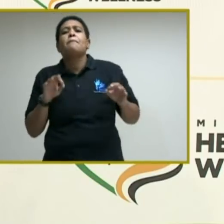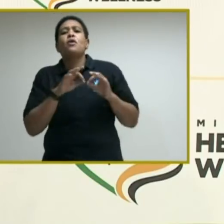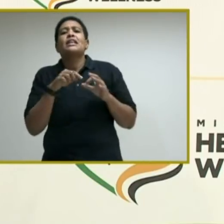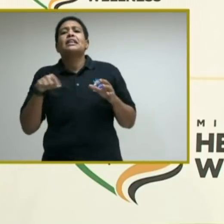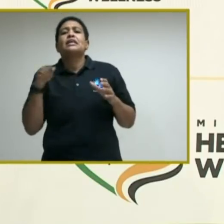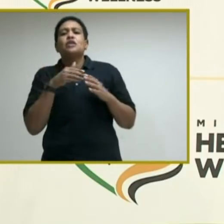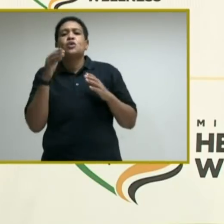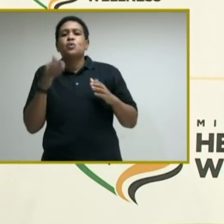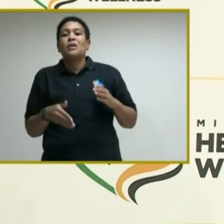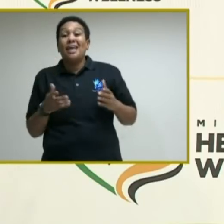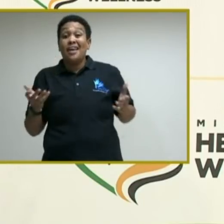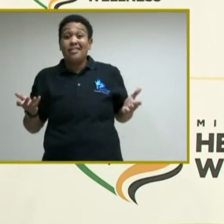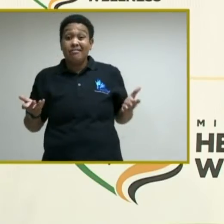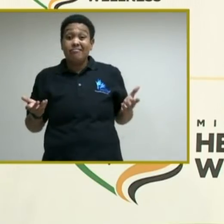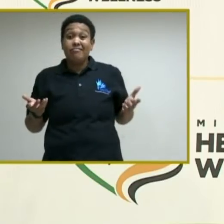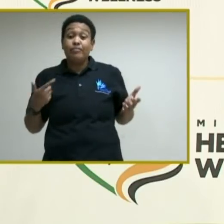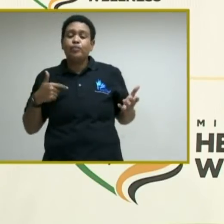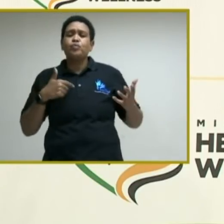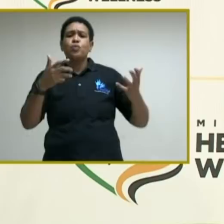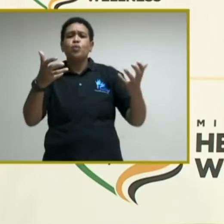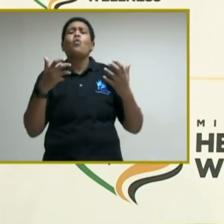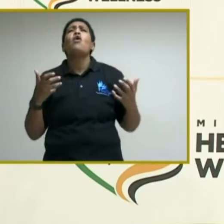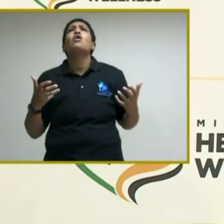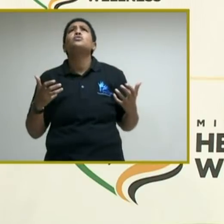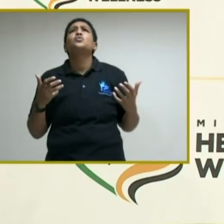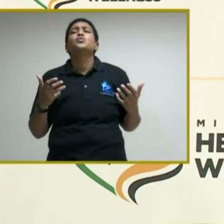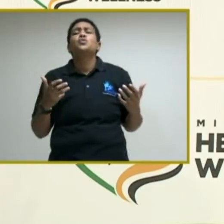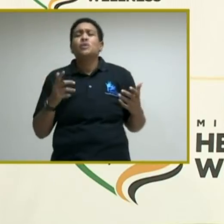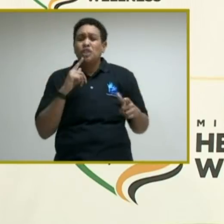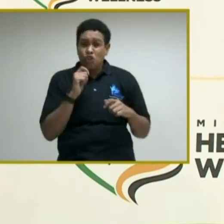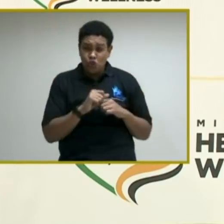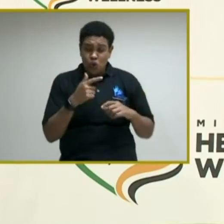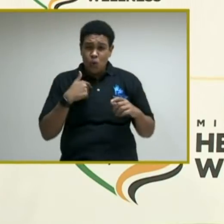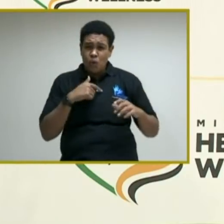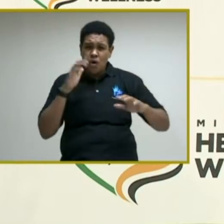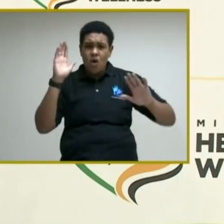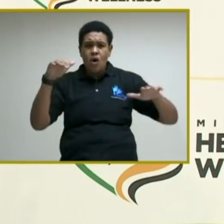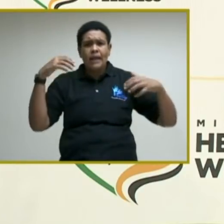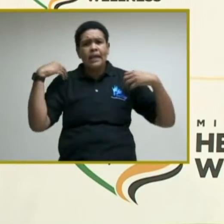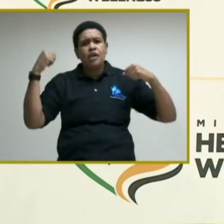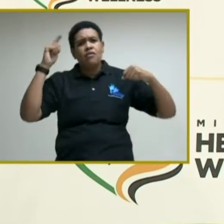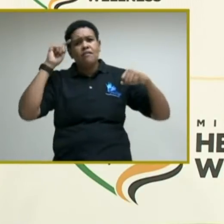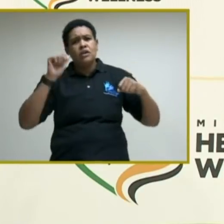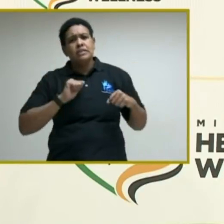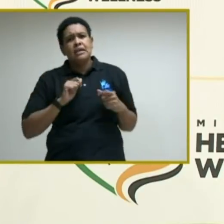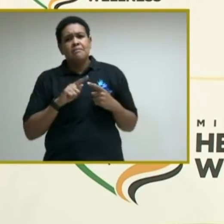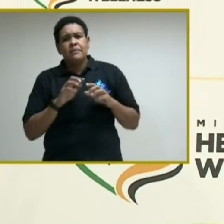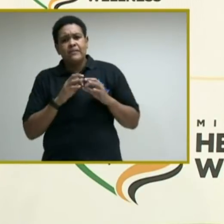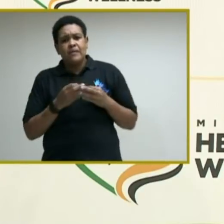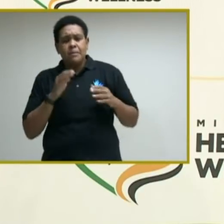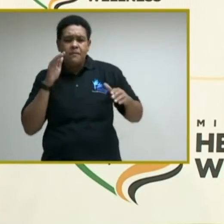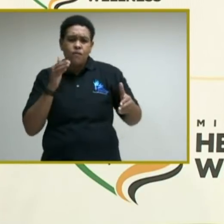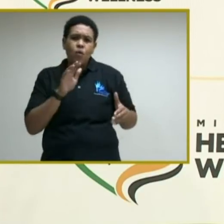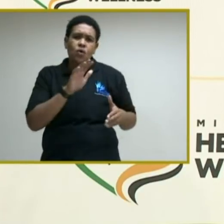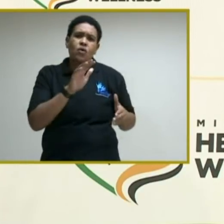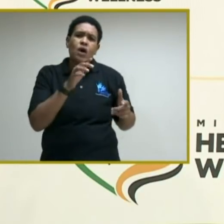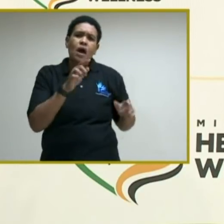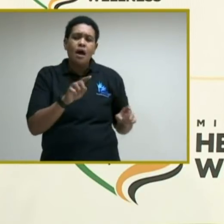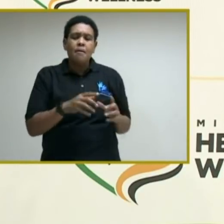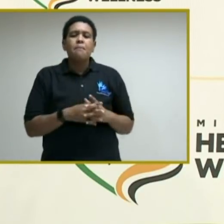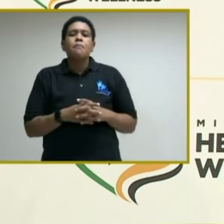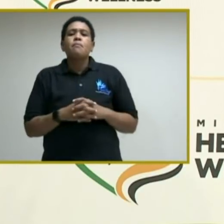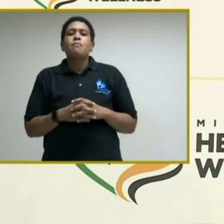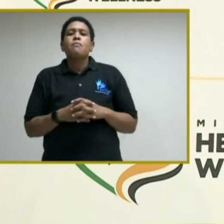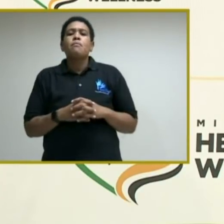weekend, we want to ensure that we are all heroes for ourselves and our families, and